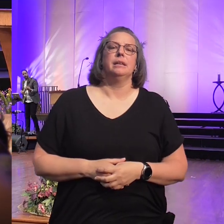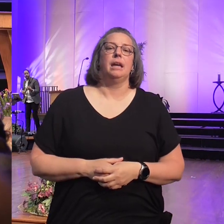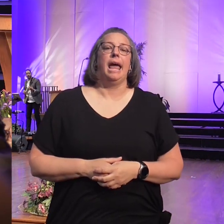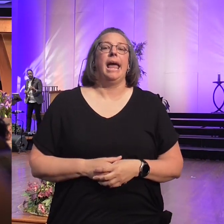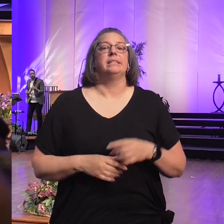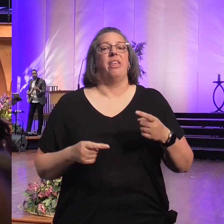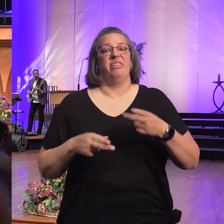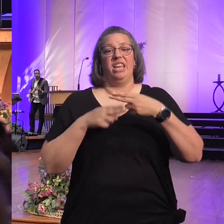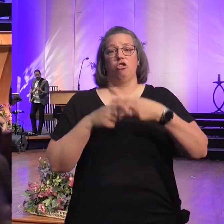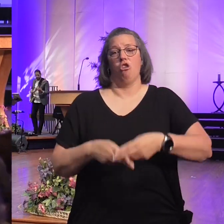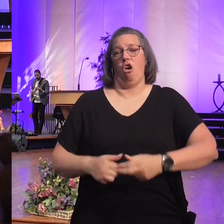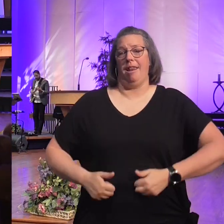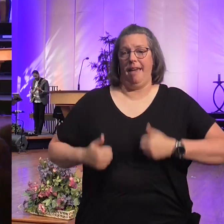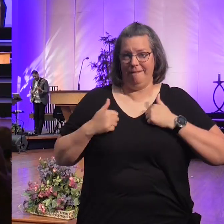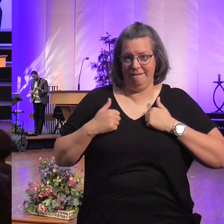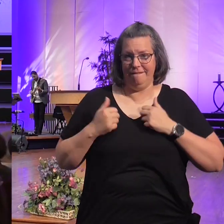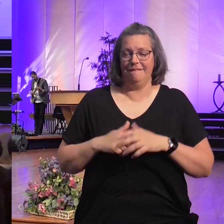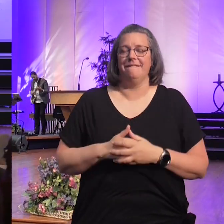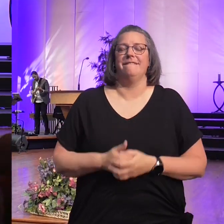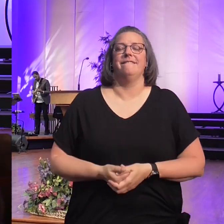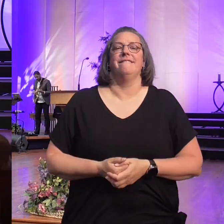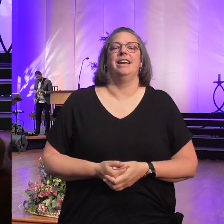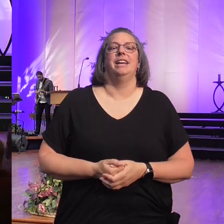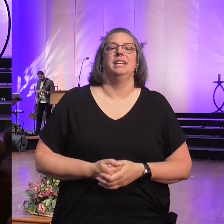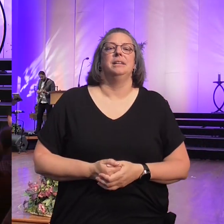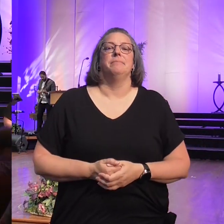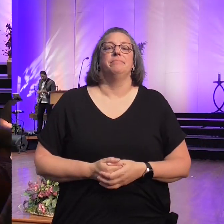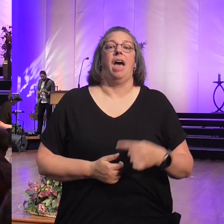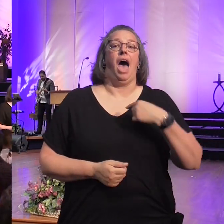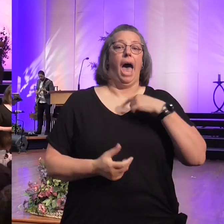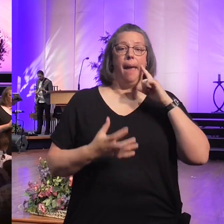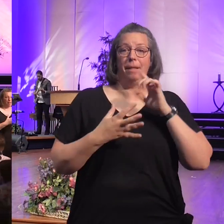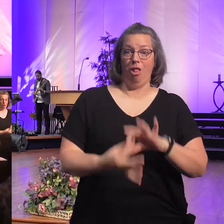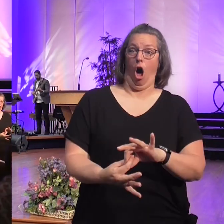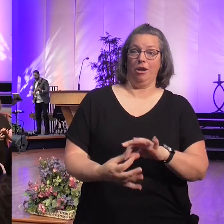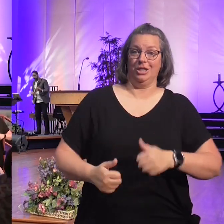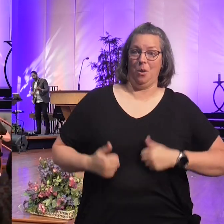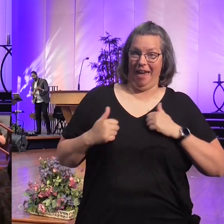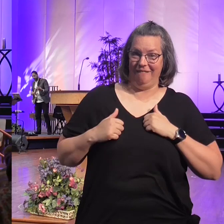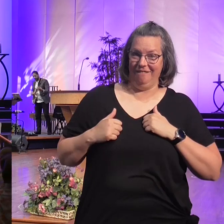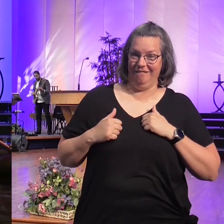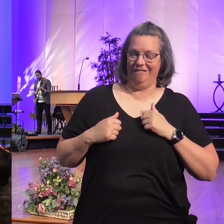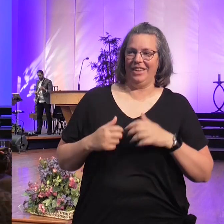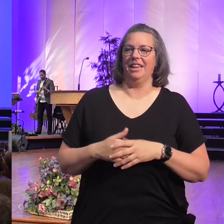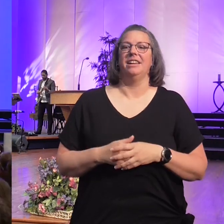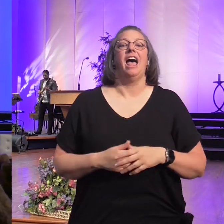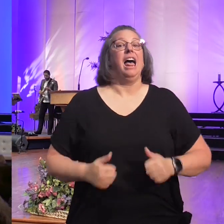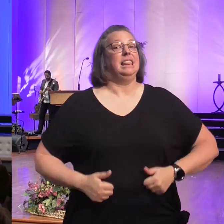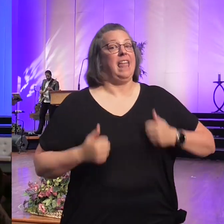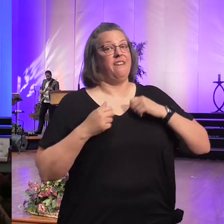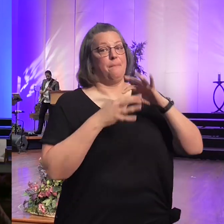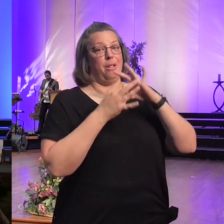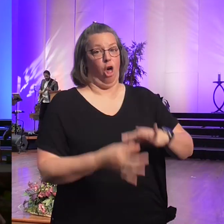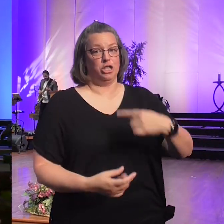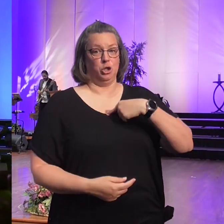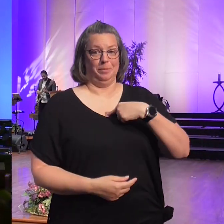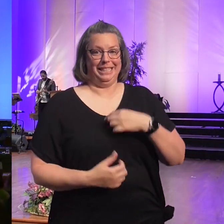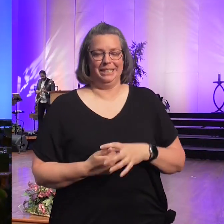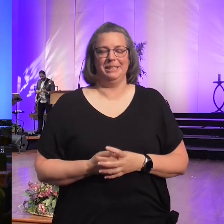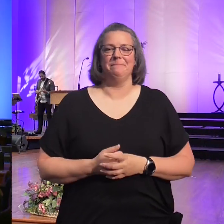It is this thing called life. I belong to life. Life belongs to